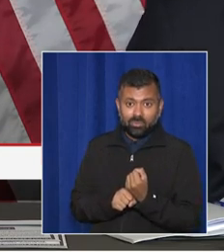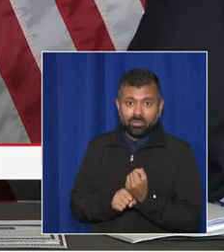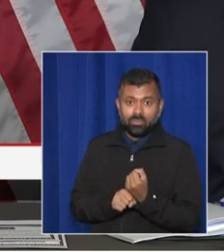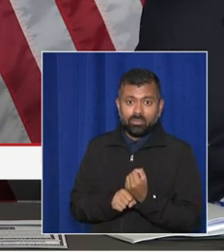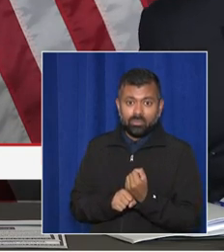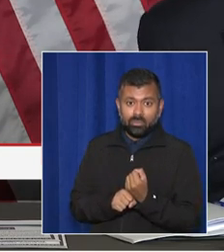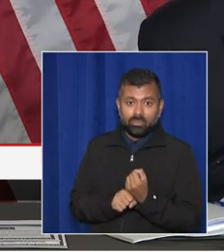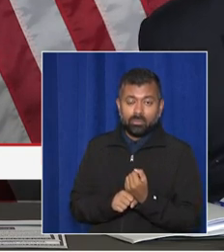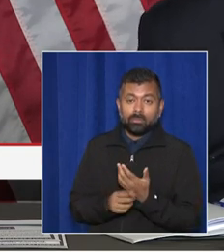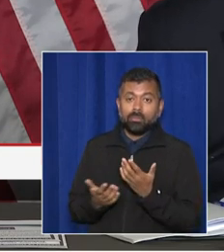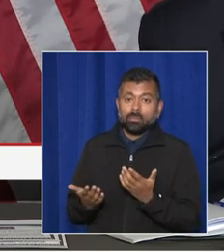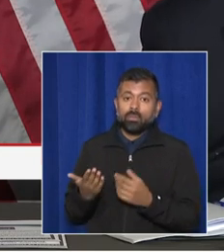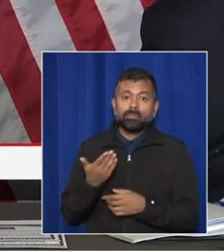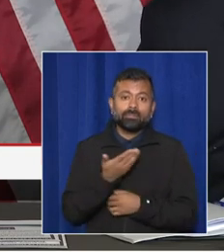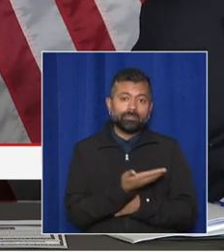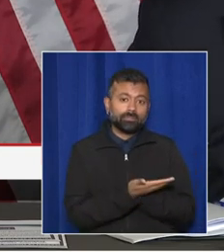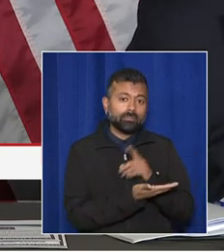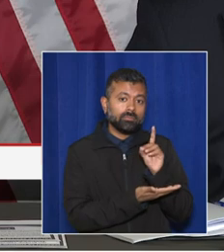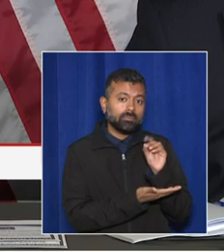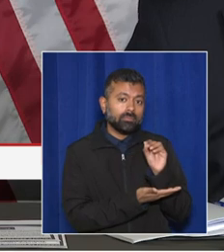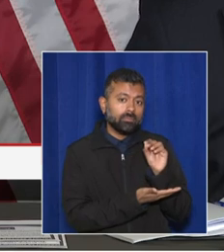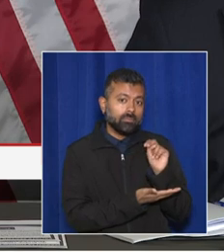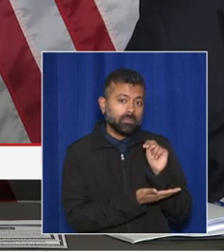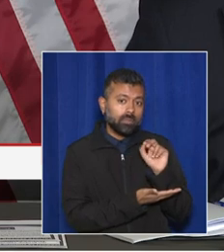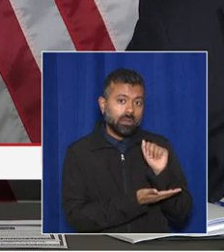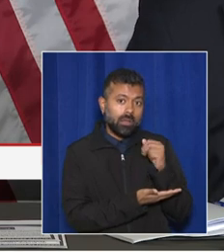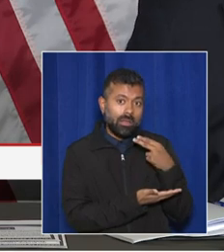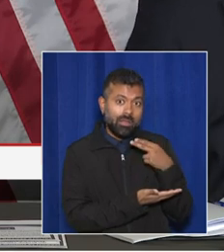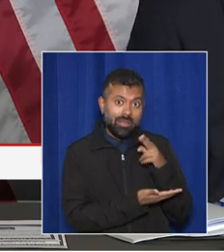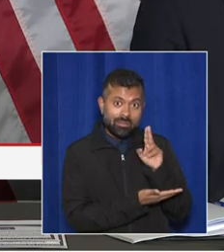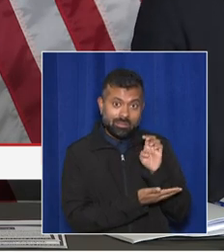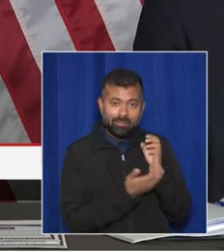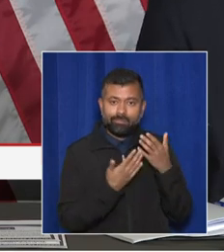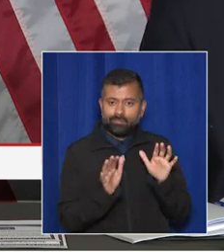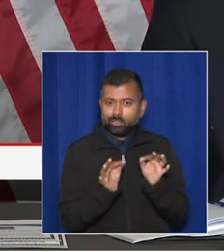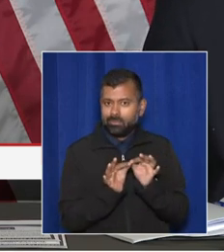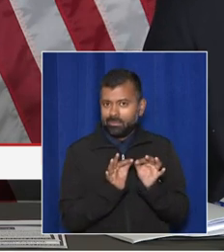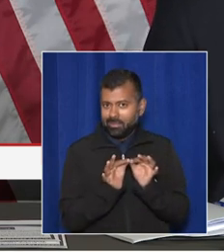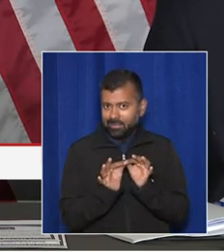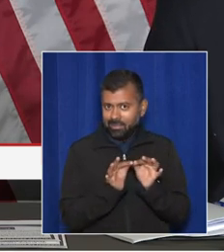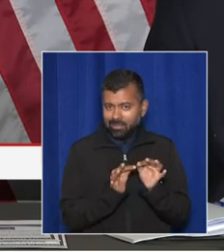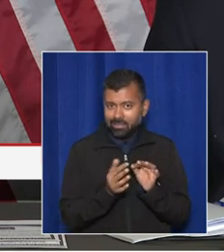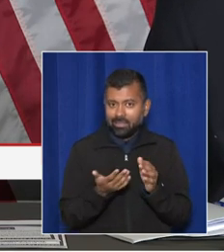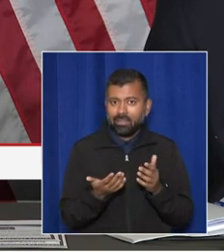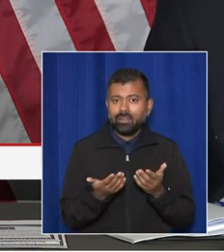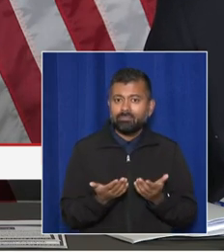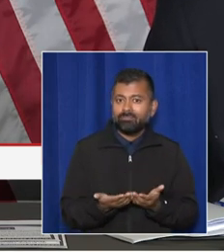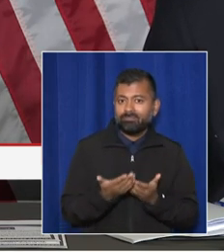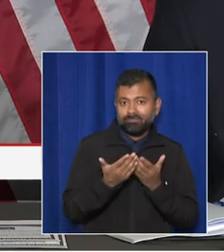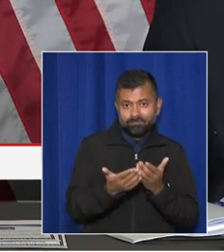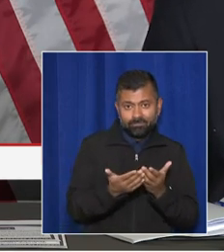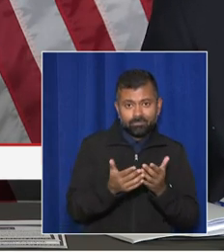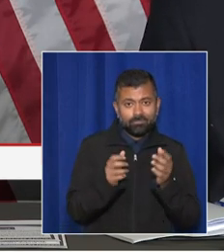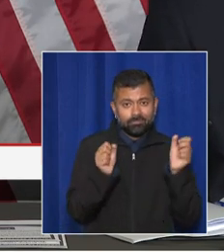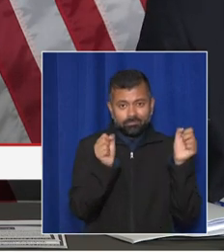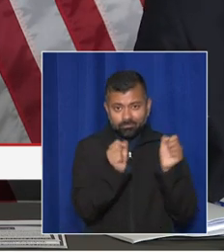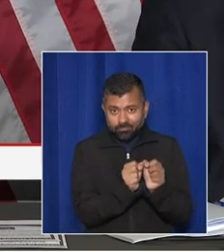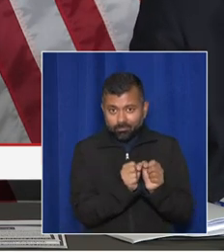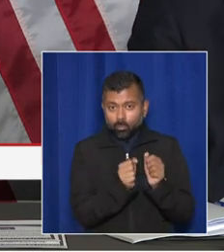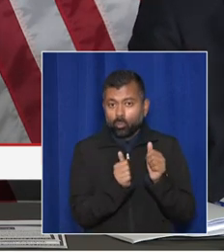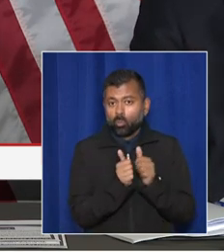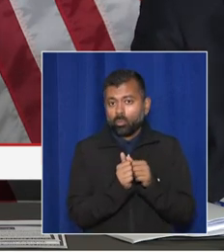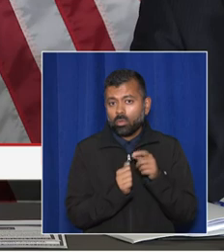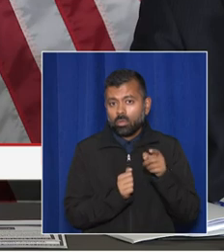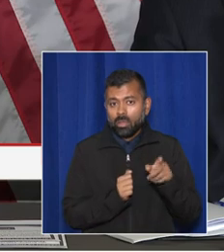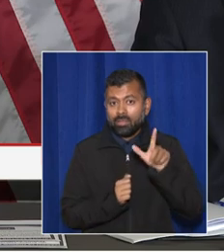for engaging with your landlords, that is our recommendation to continue to pay